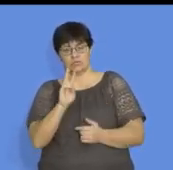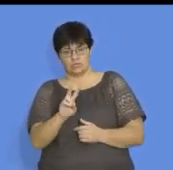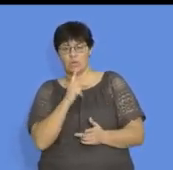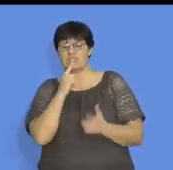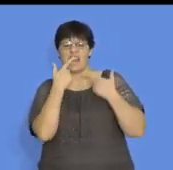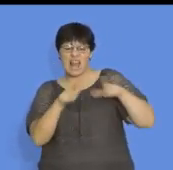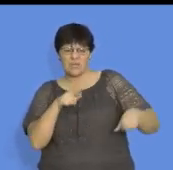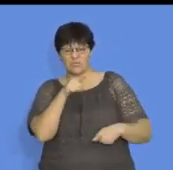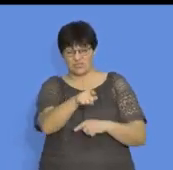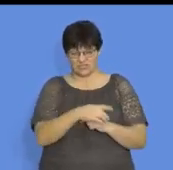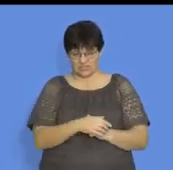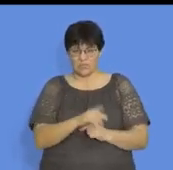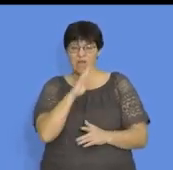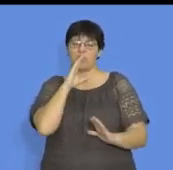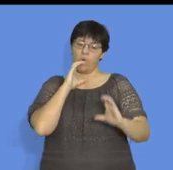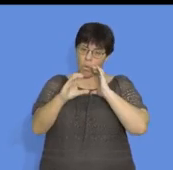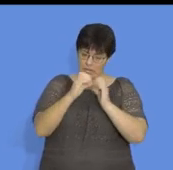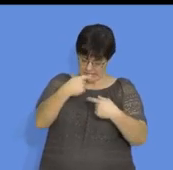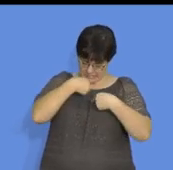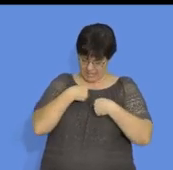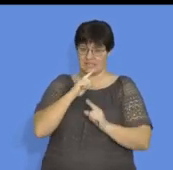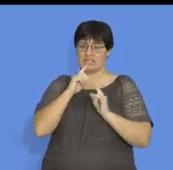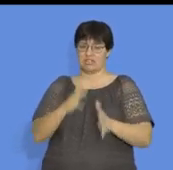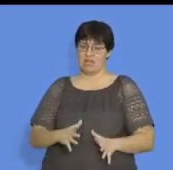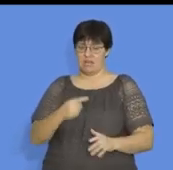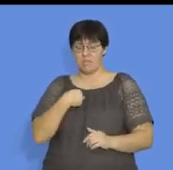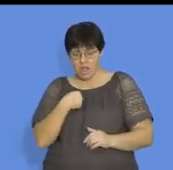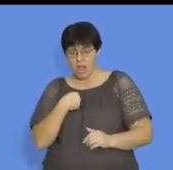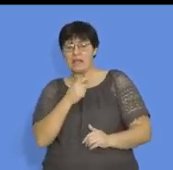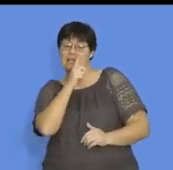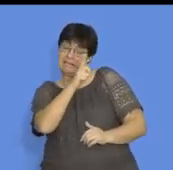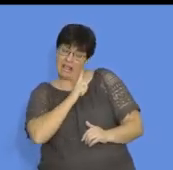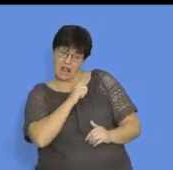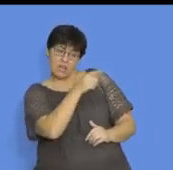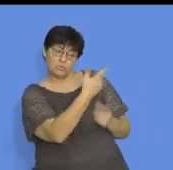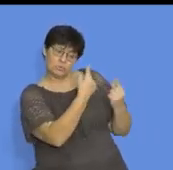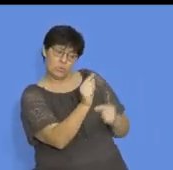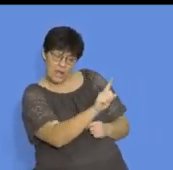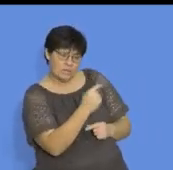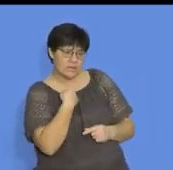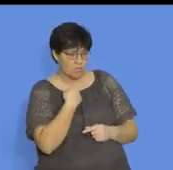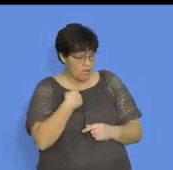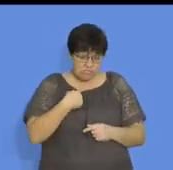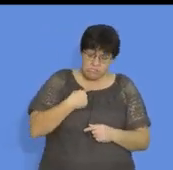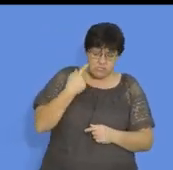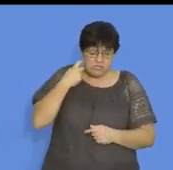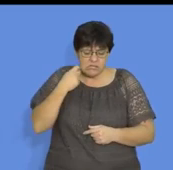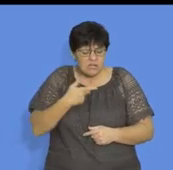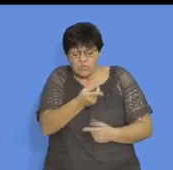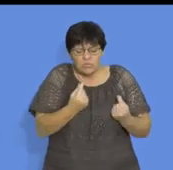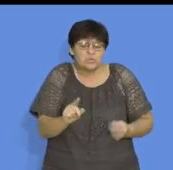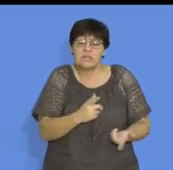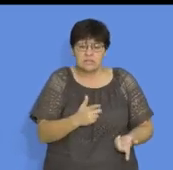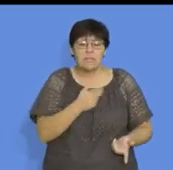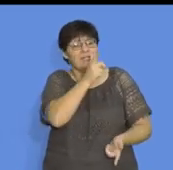a language, guys. You need to communicate with me and tell me what you are doing, because I don't just want to see things,